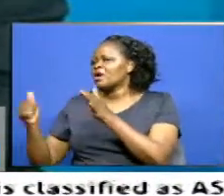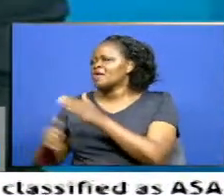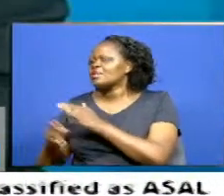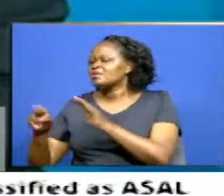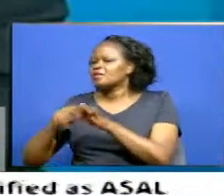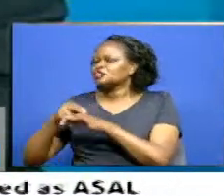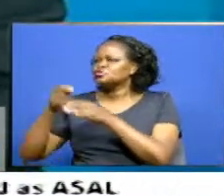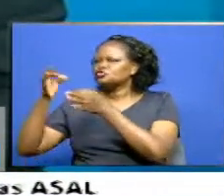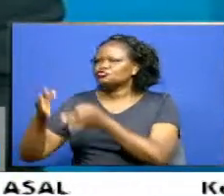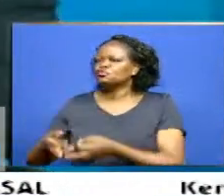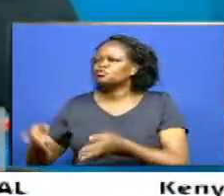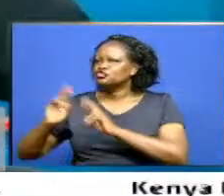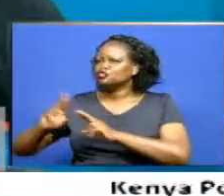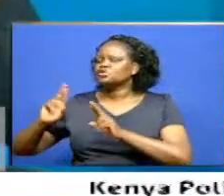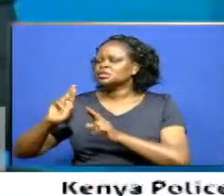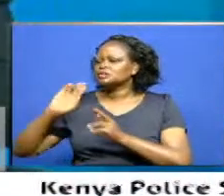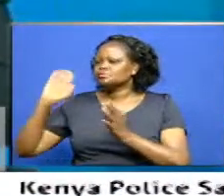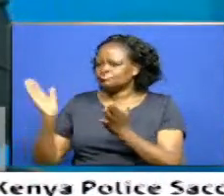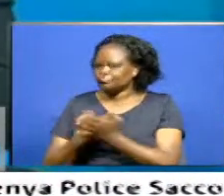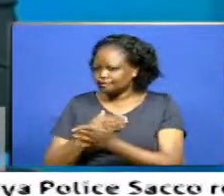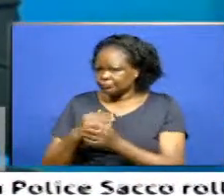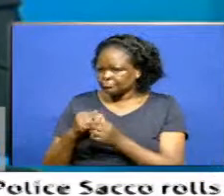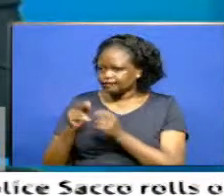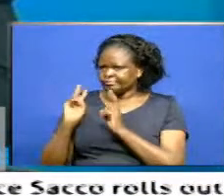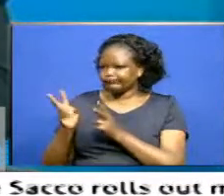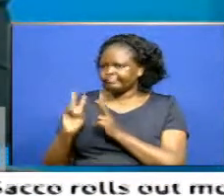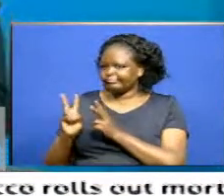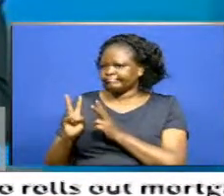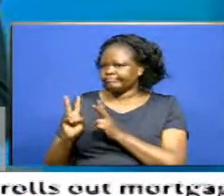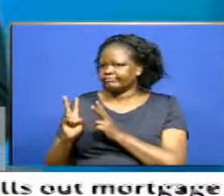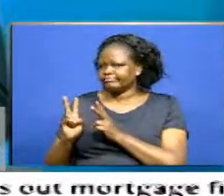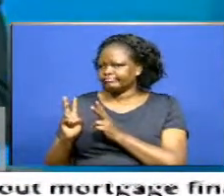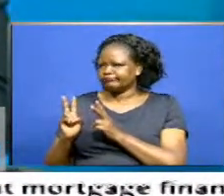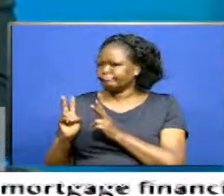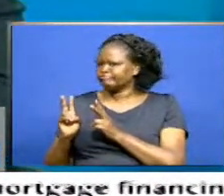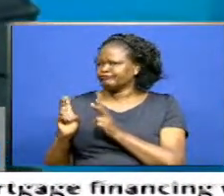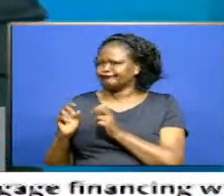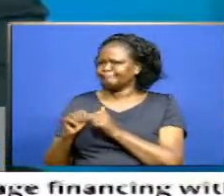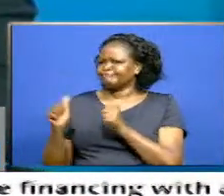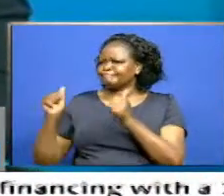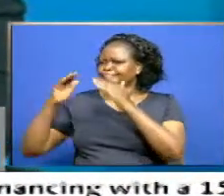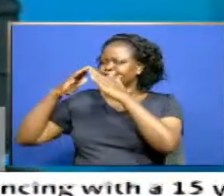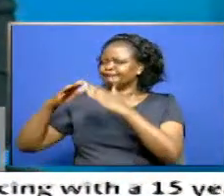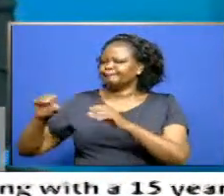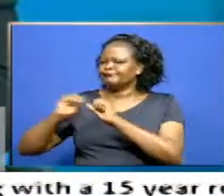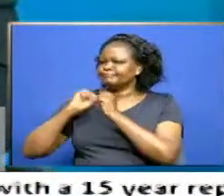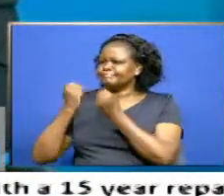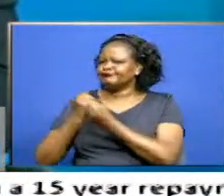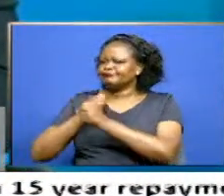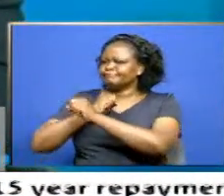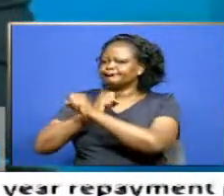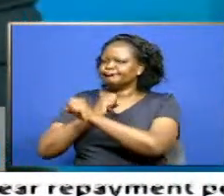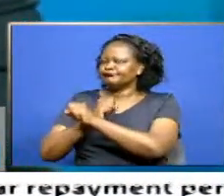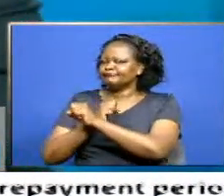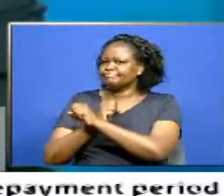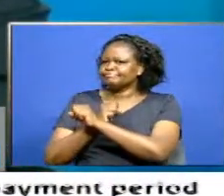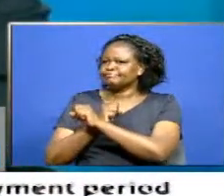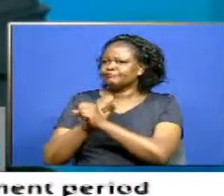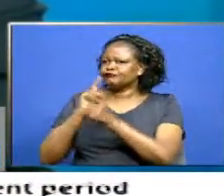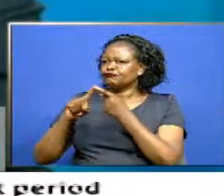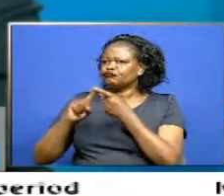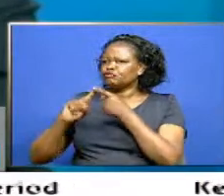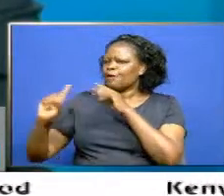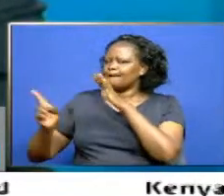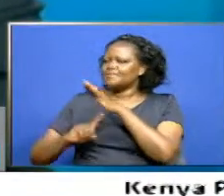already removing from a very well-housed social protection household to a